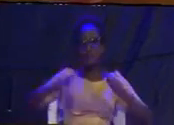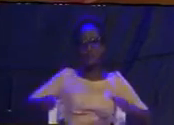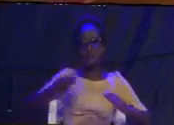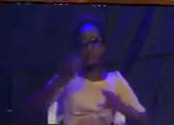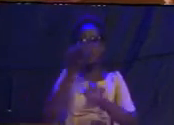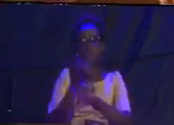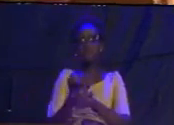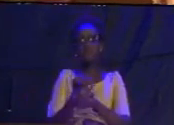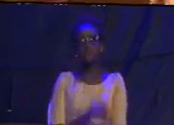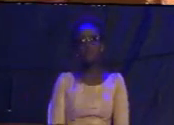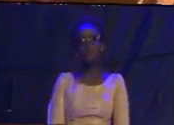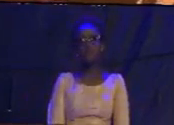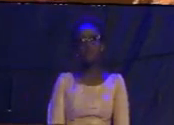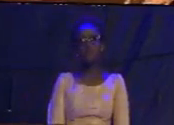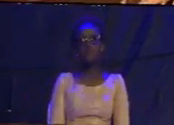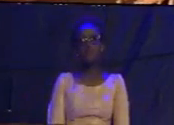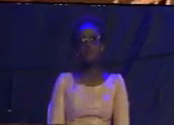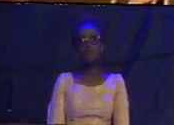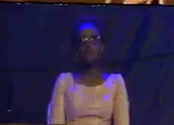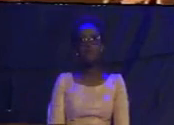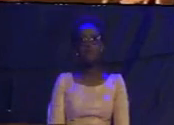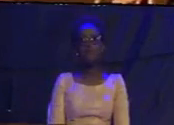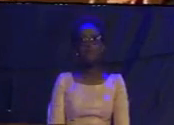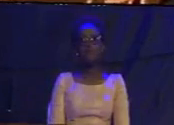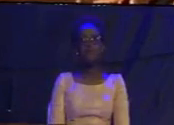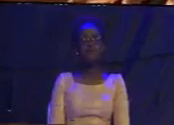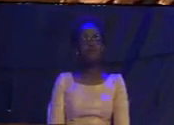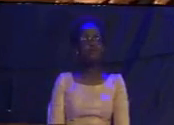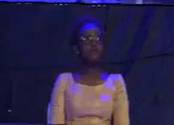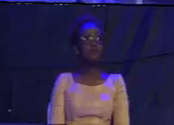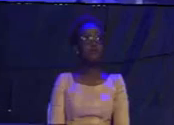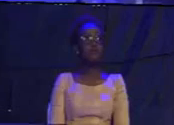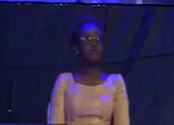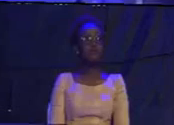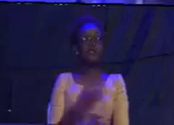which is where you have the word Zimbabwe, Zimbabwe.